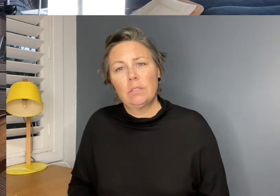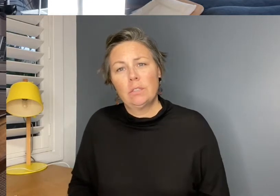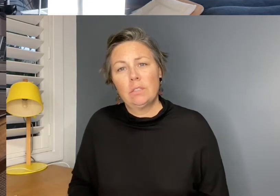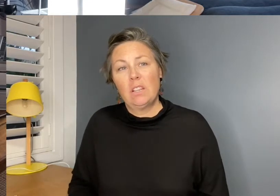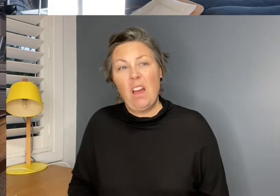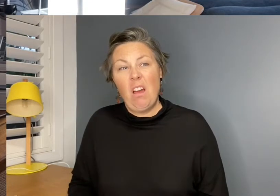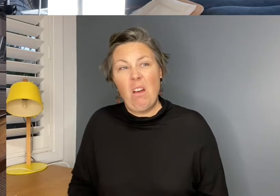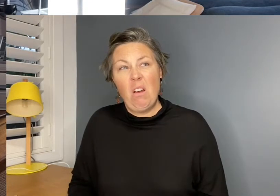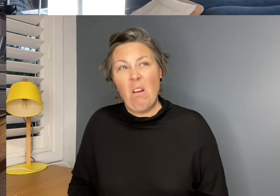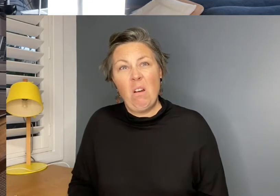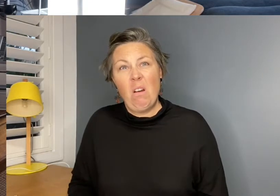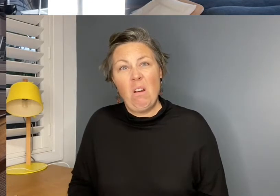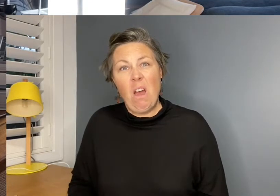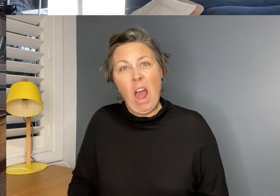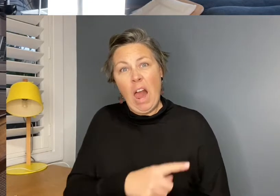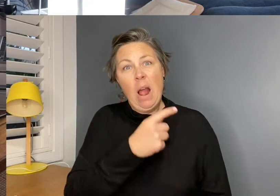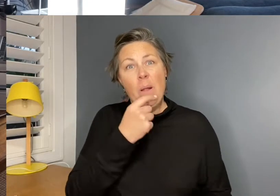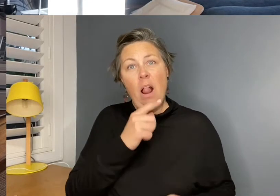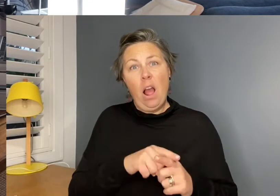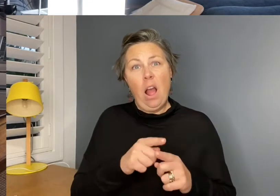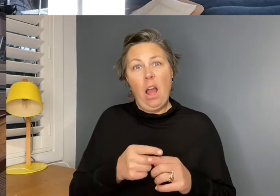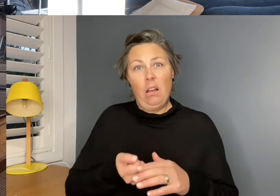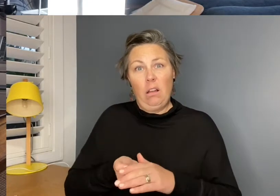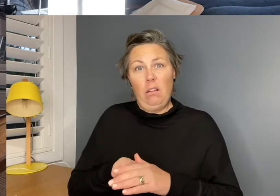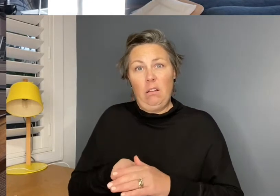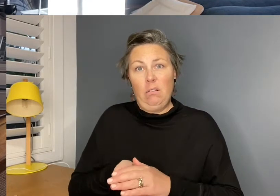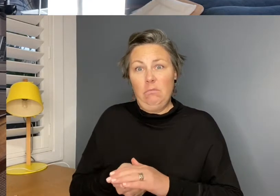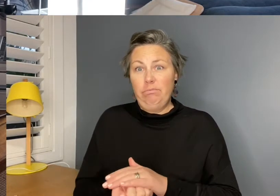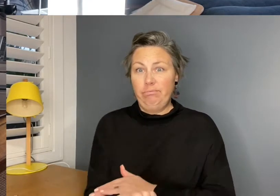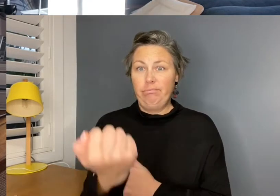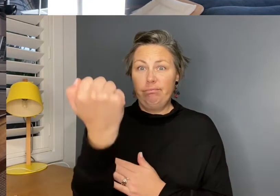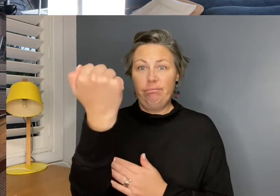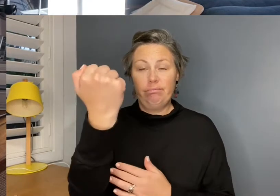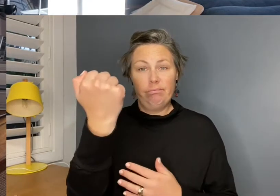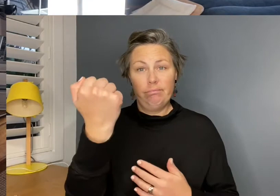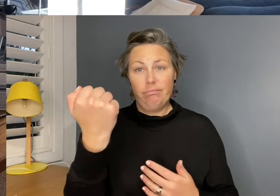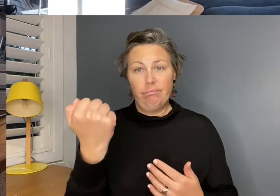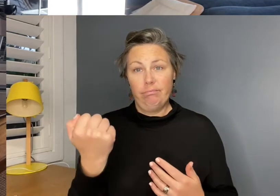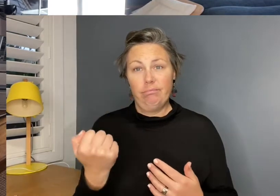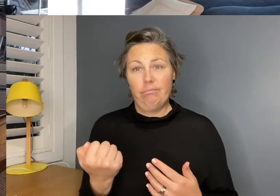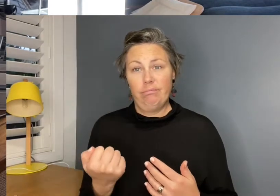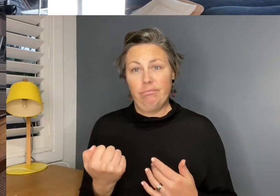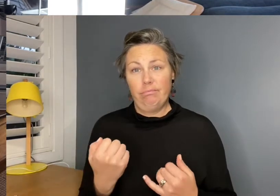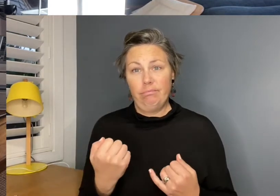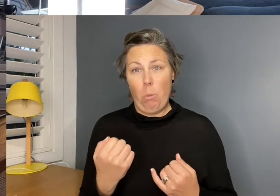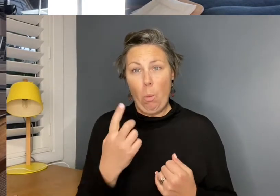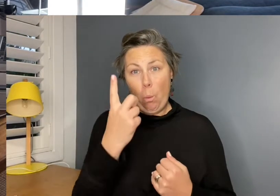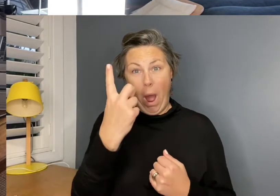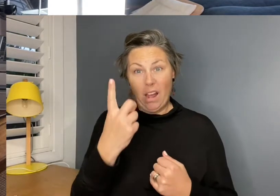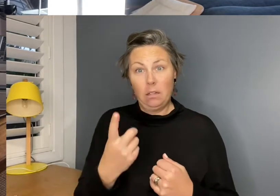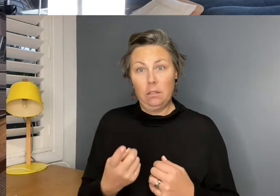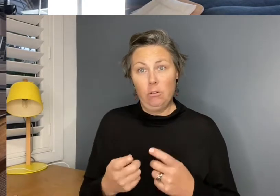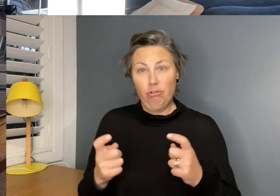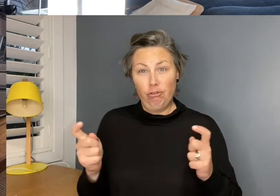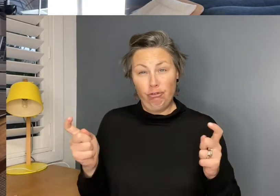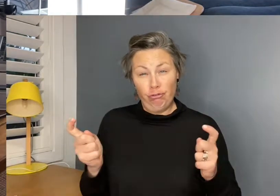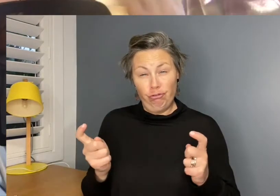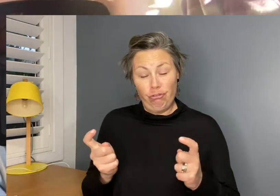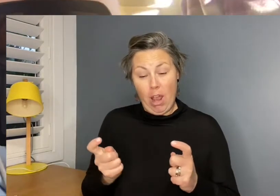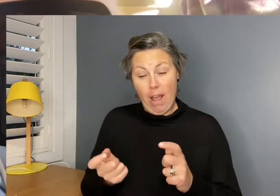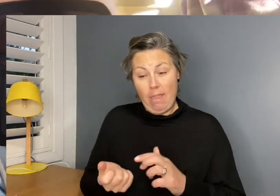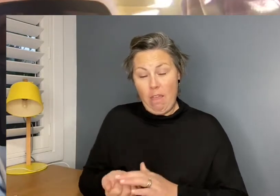actually kind of did, like not come flying out, but he came out in one, very big, strong contraction, which